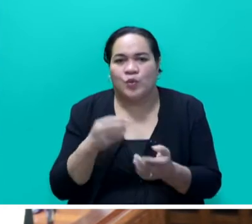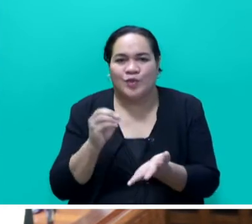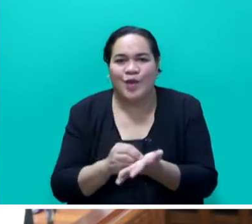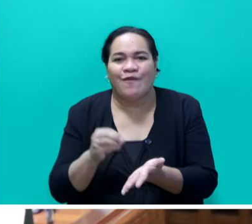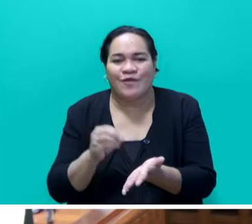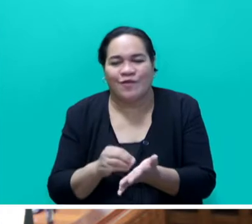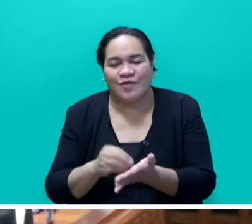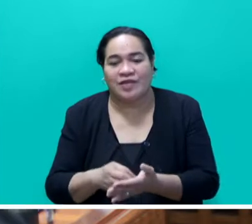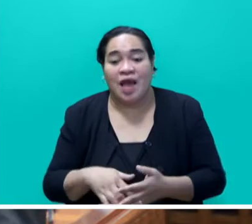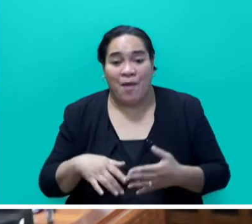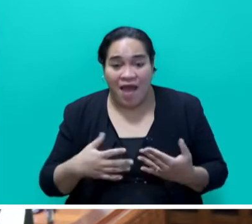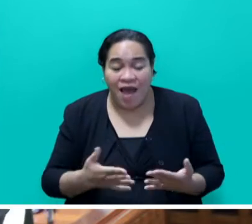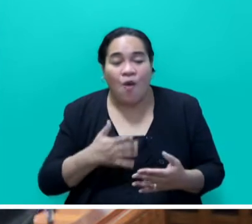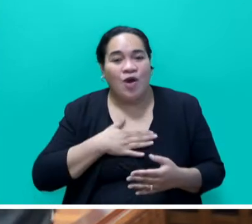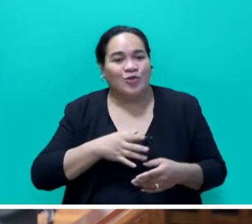also congratulate once again